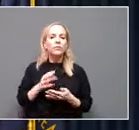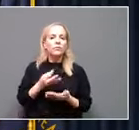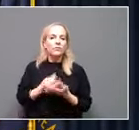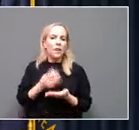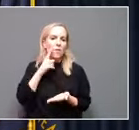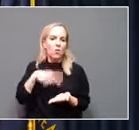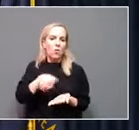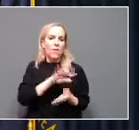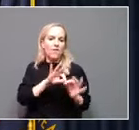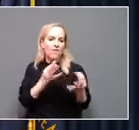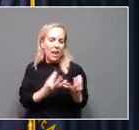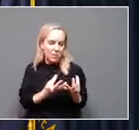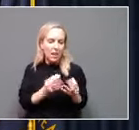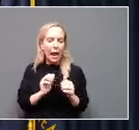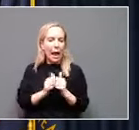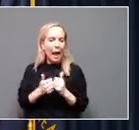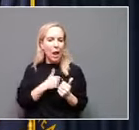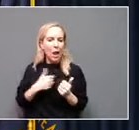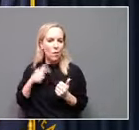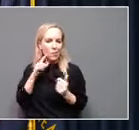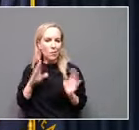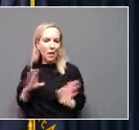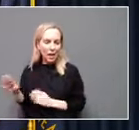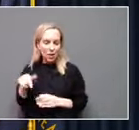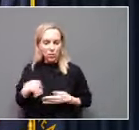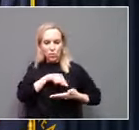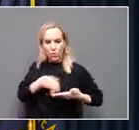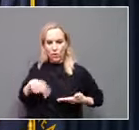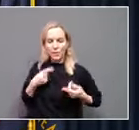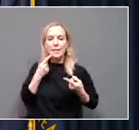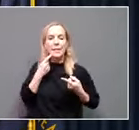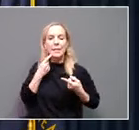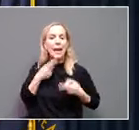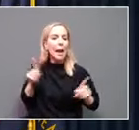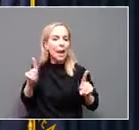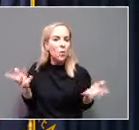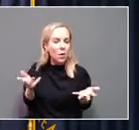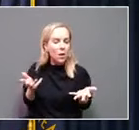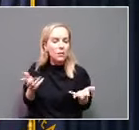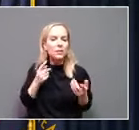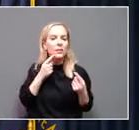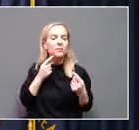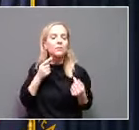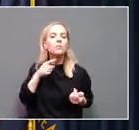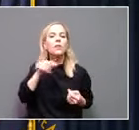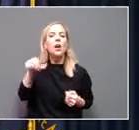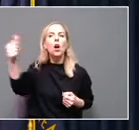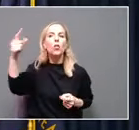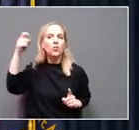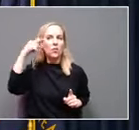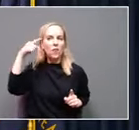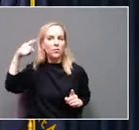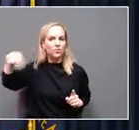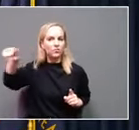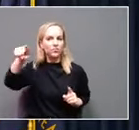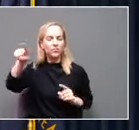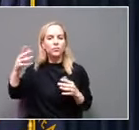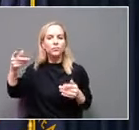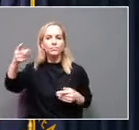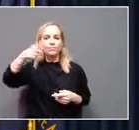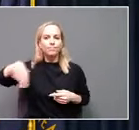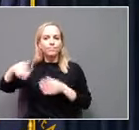it. But this week, I'm announcing that I will be joining other governors to send a letter to leaders in Washington to let